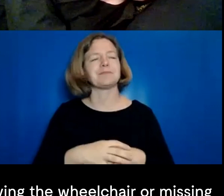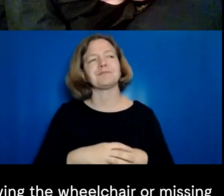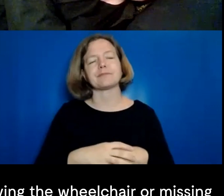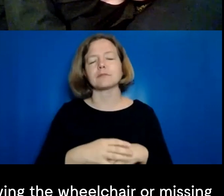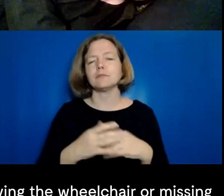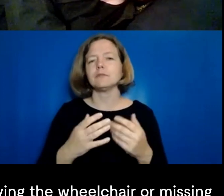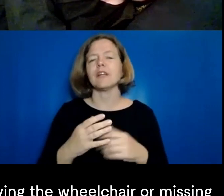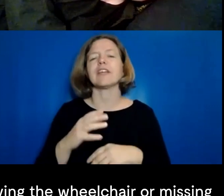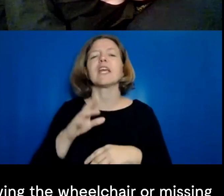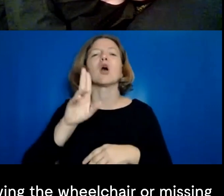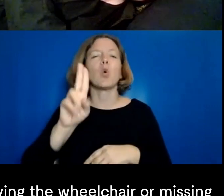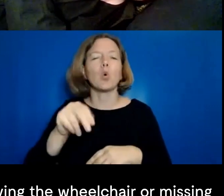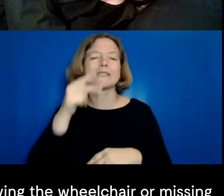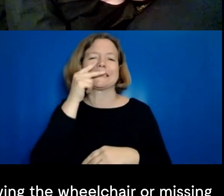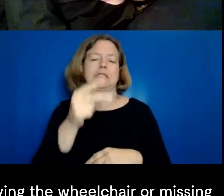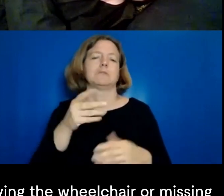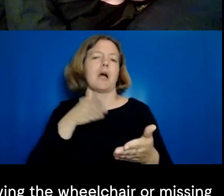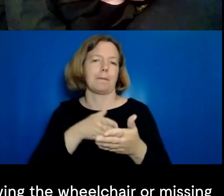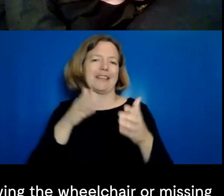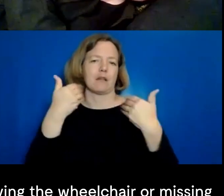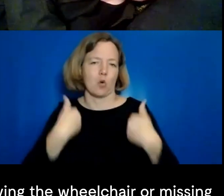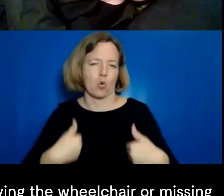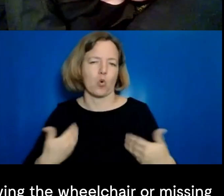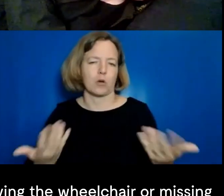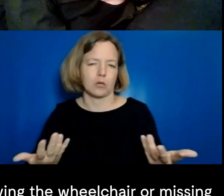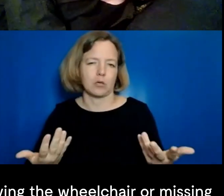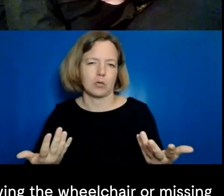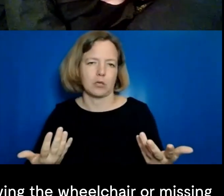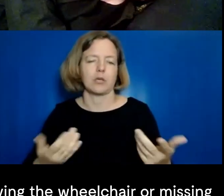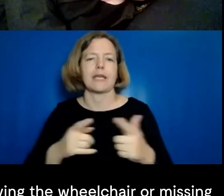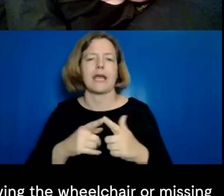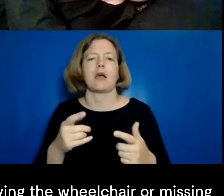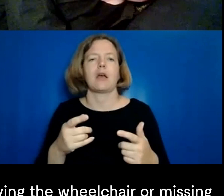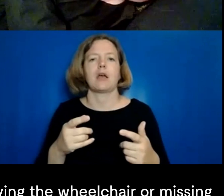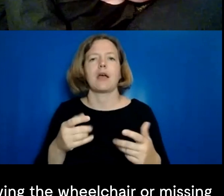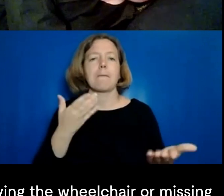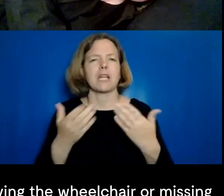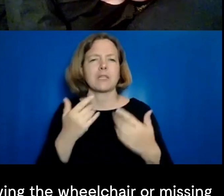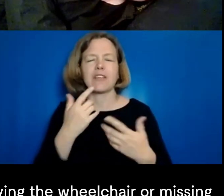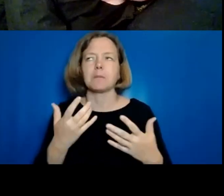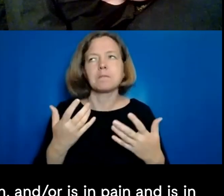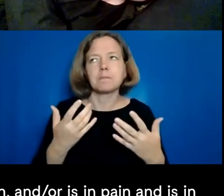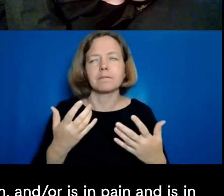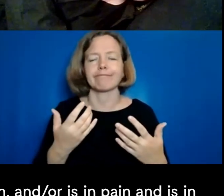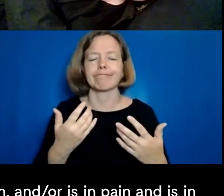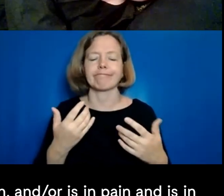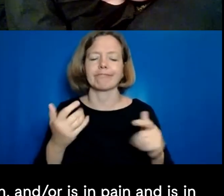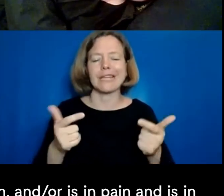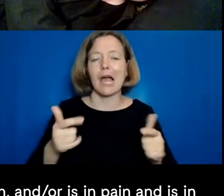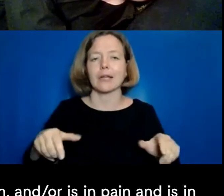much, but yeah, I was not the person having the wheelchair or missing one hand.